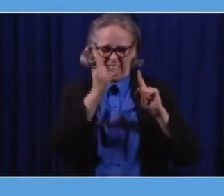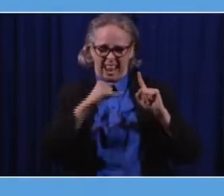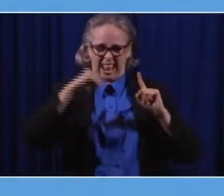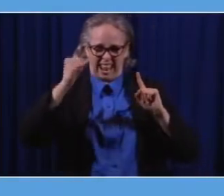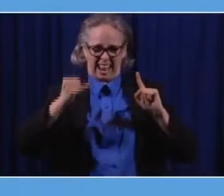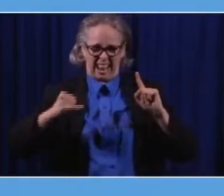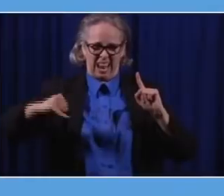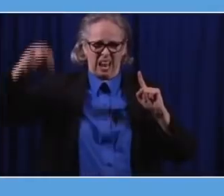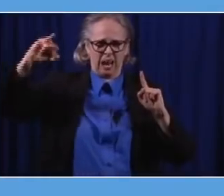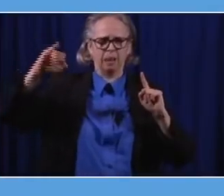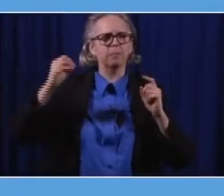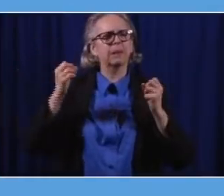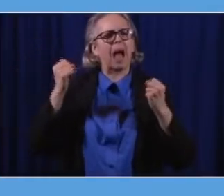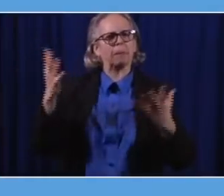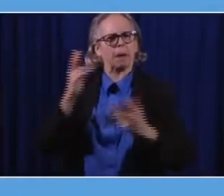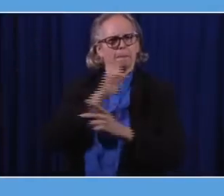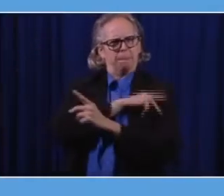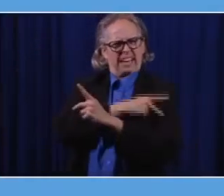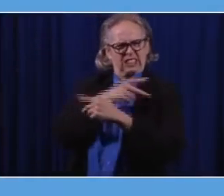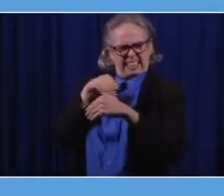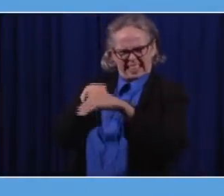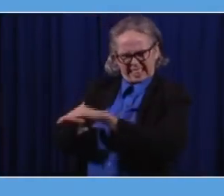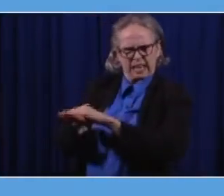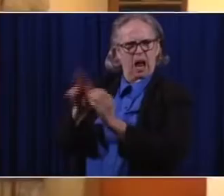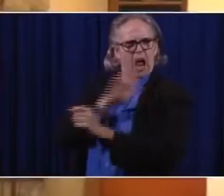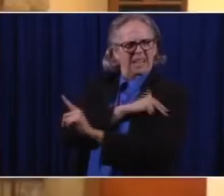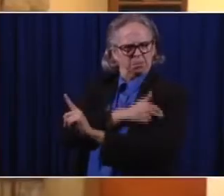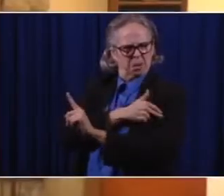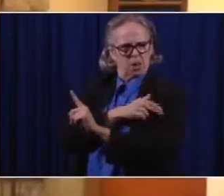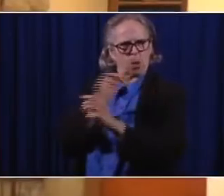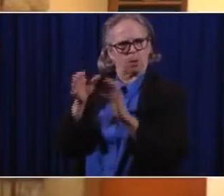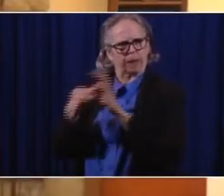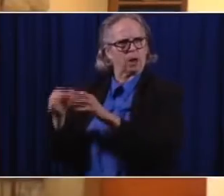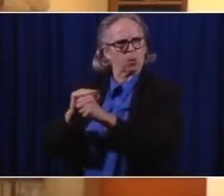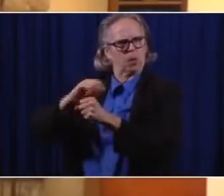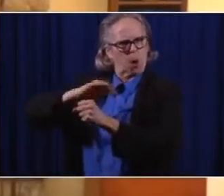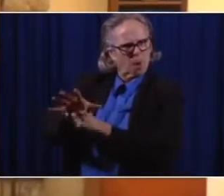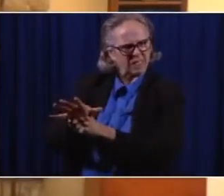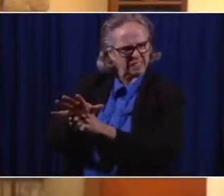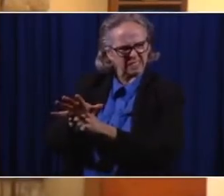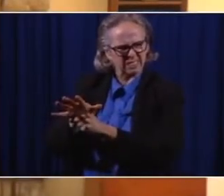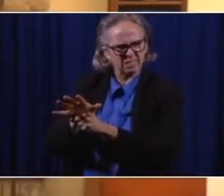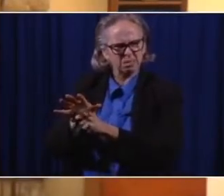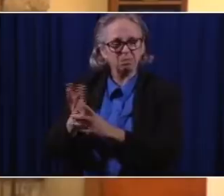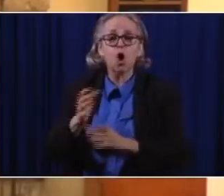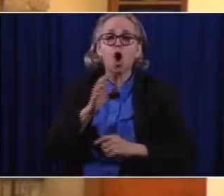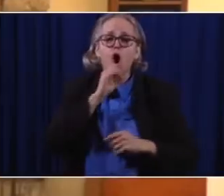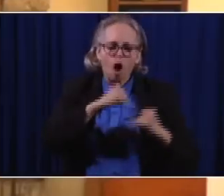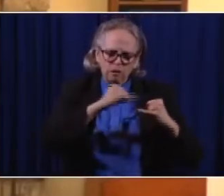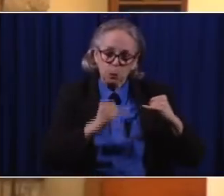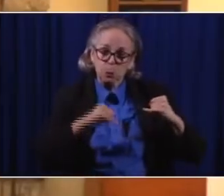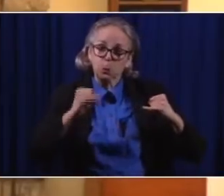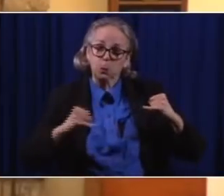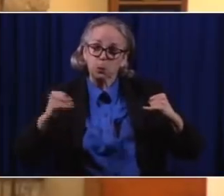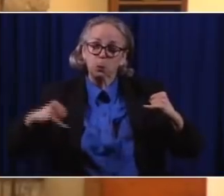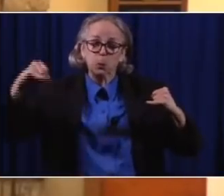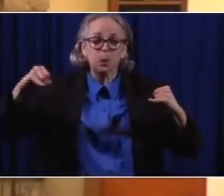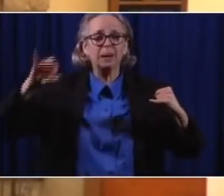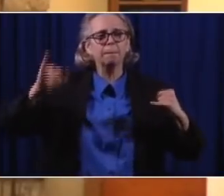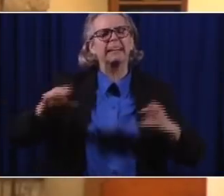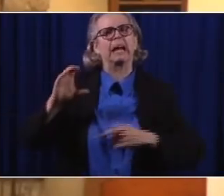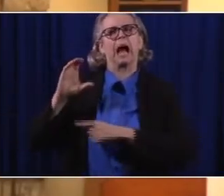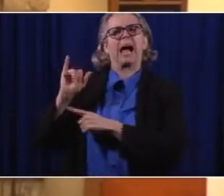with COVID-19. The orange line indicates the number of COVID-19 diagnosed patients that are in intensive care